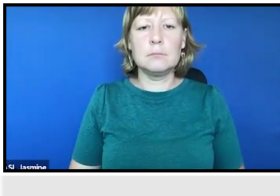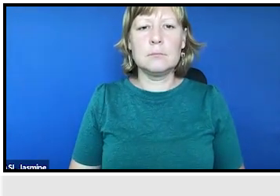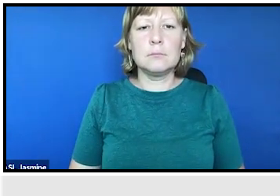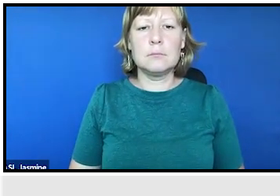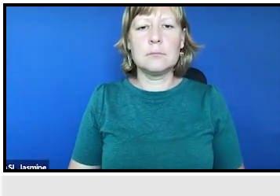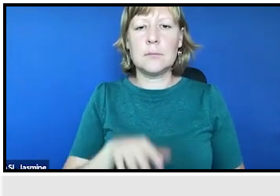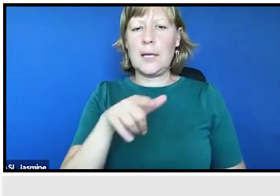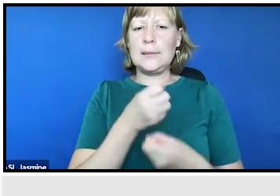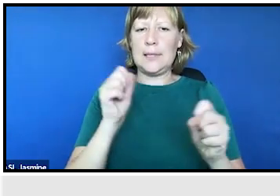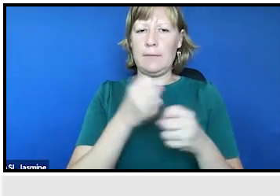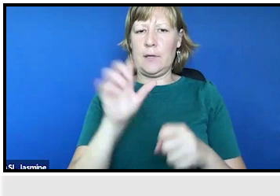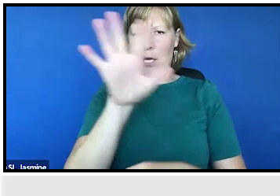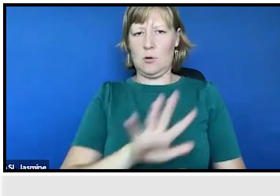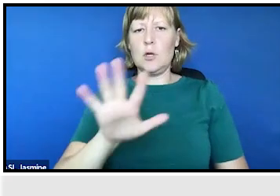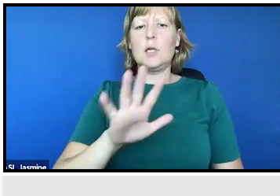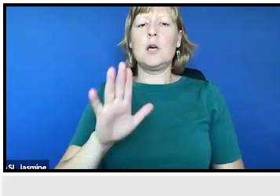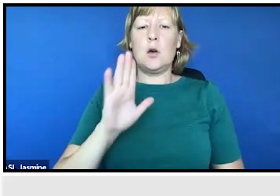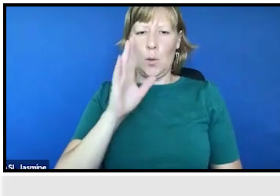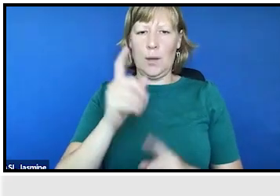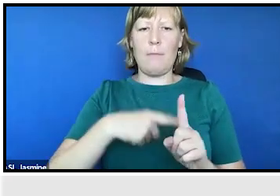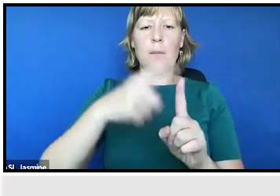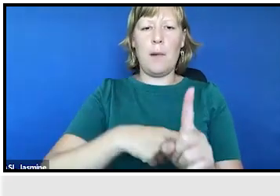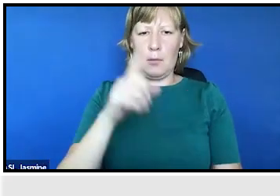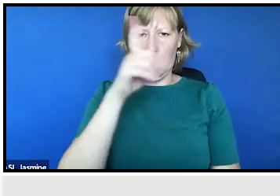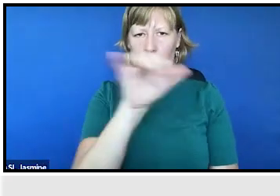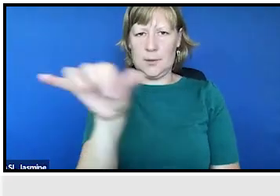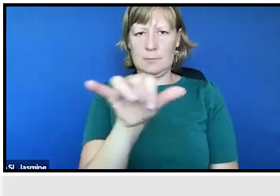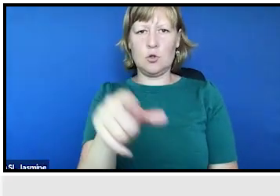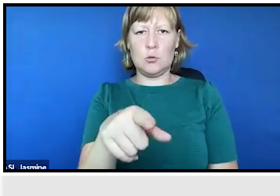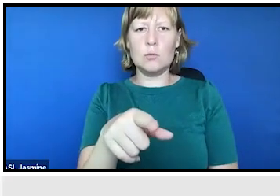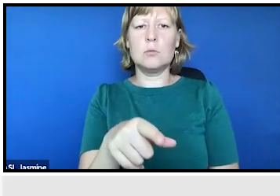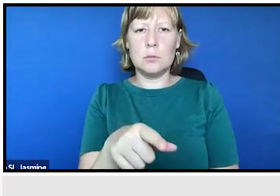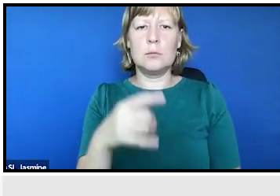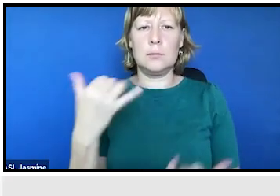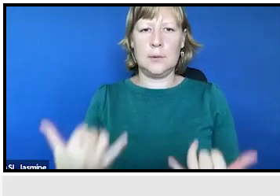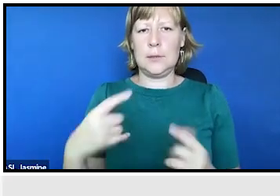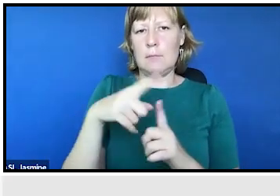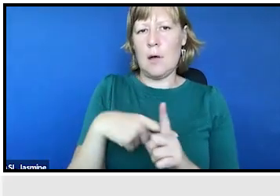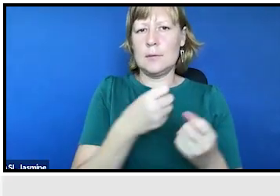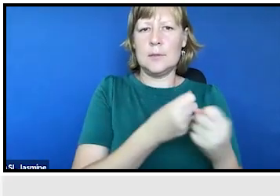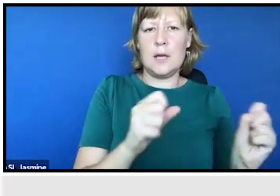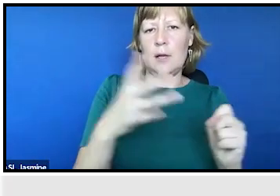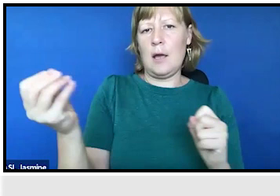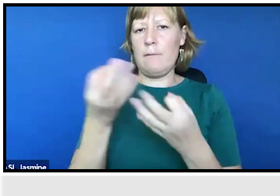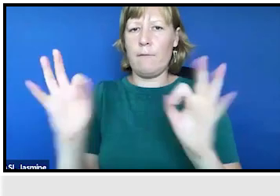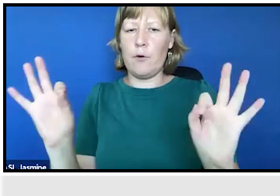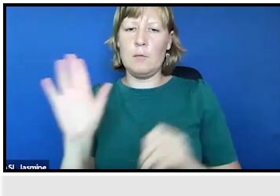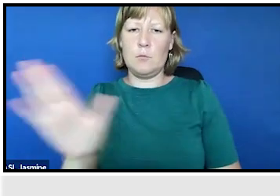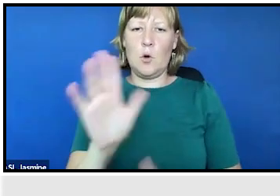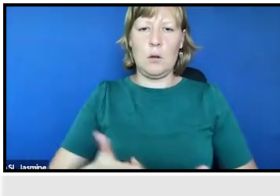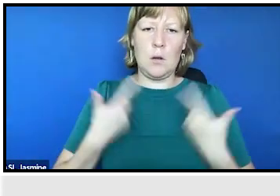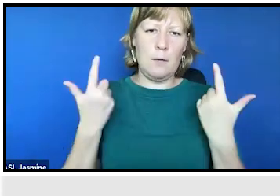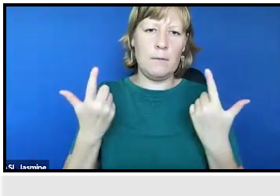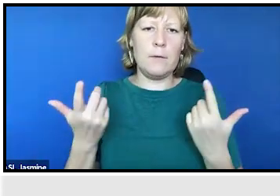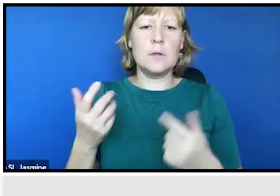particular format. This month is, again, safety and freedom in life. And so Amethyst will go into more detail about what this